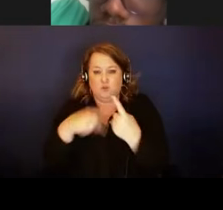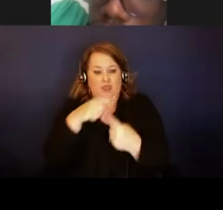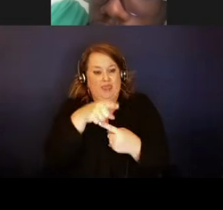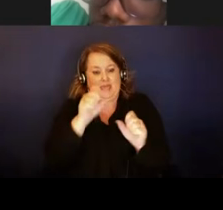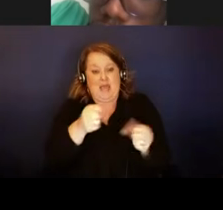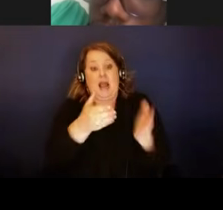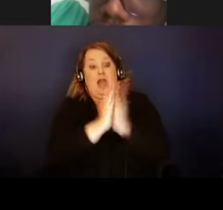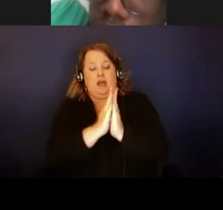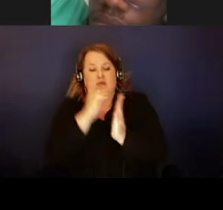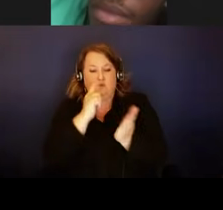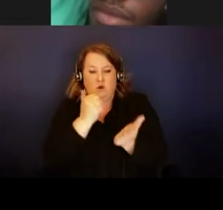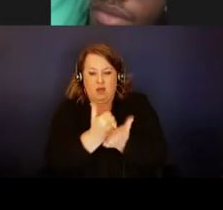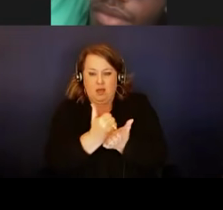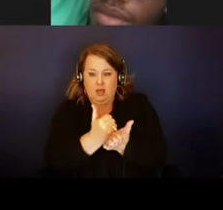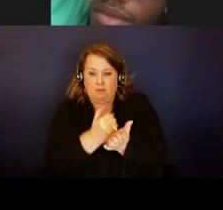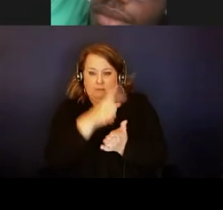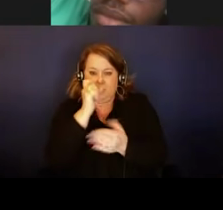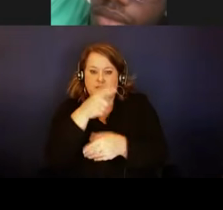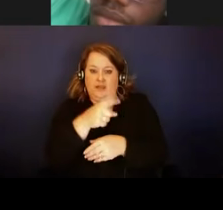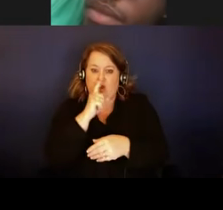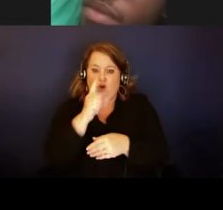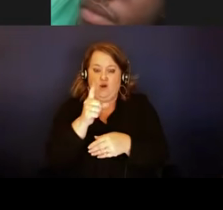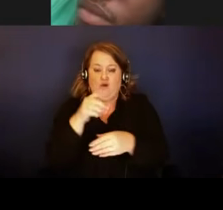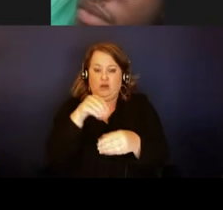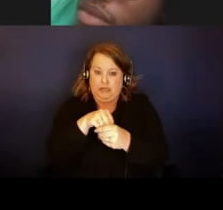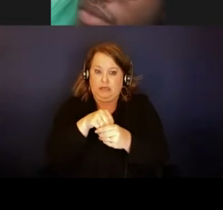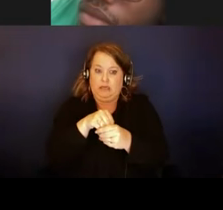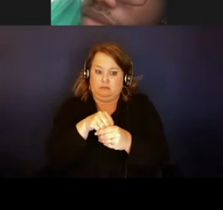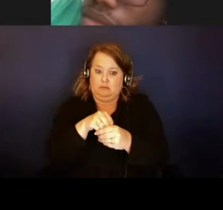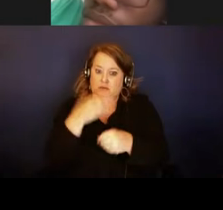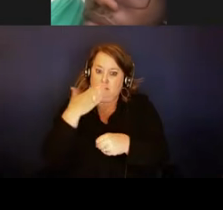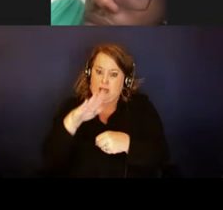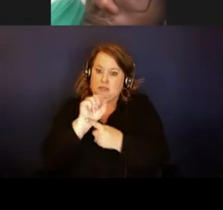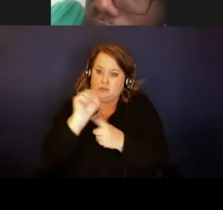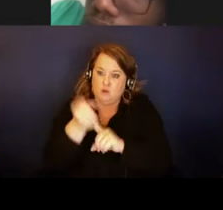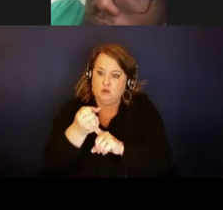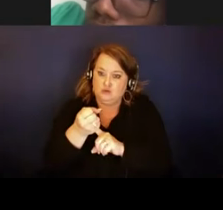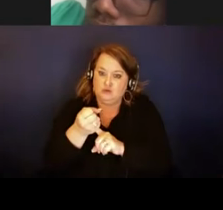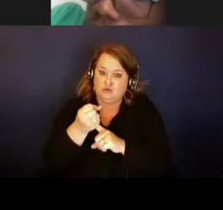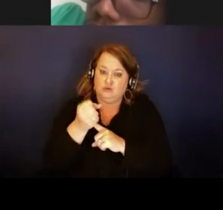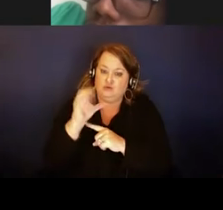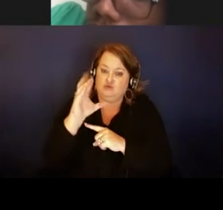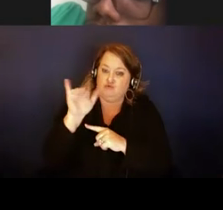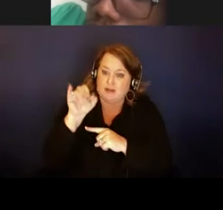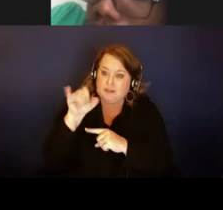it because they're in crisis. And so it can be scary.